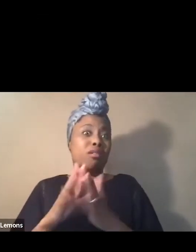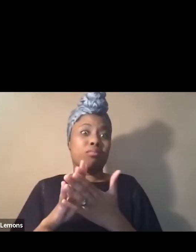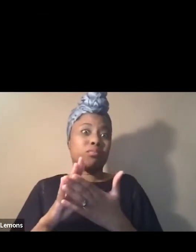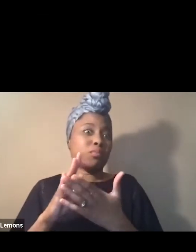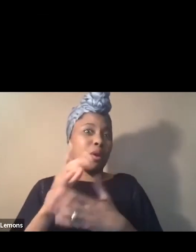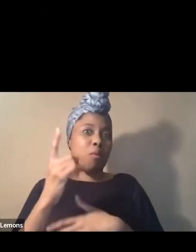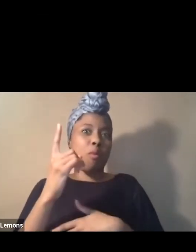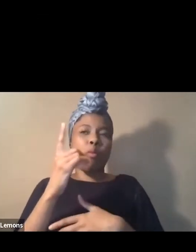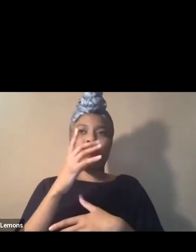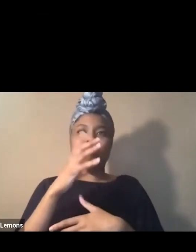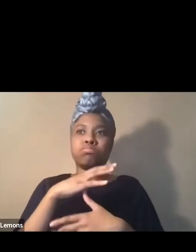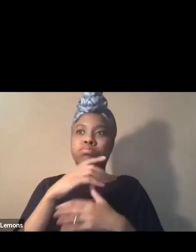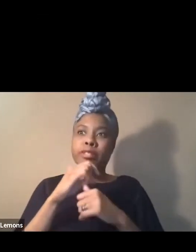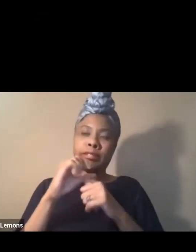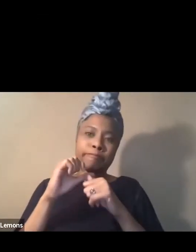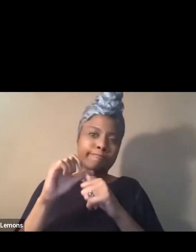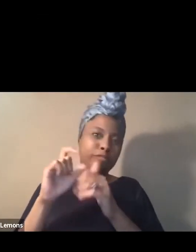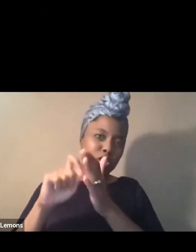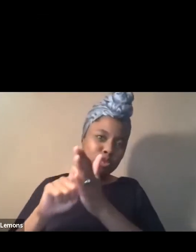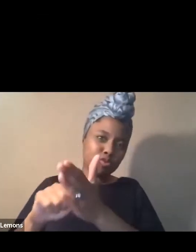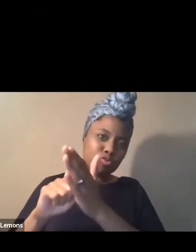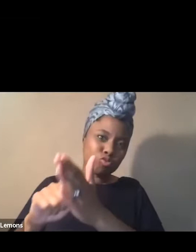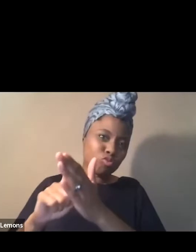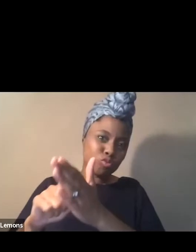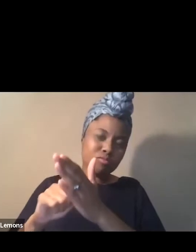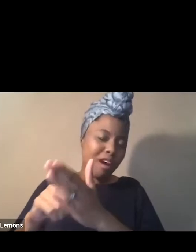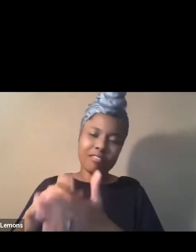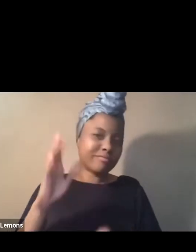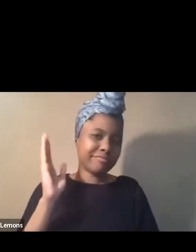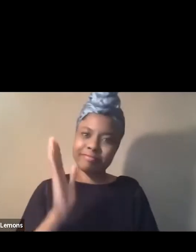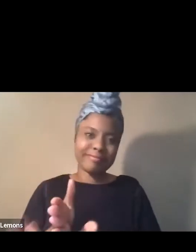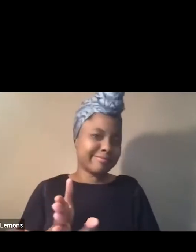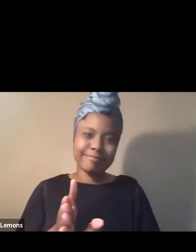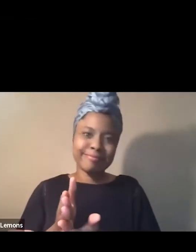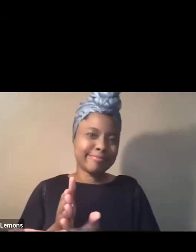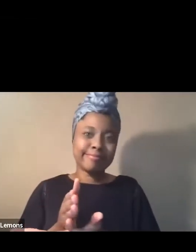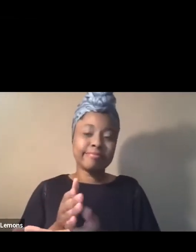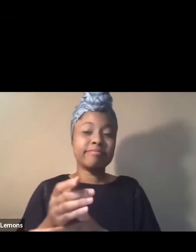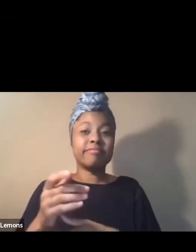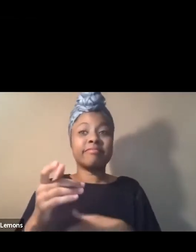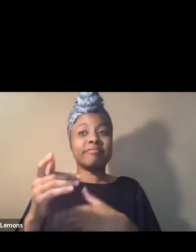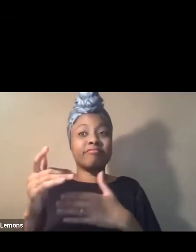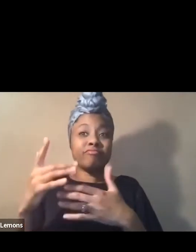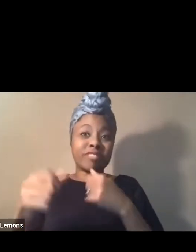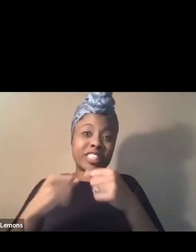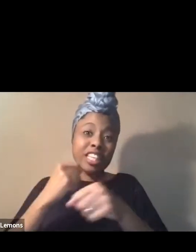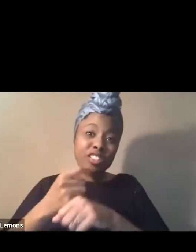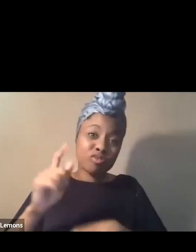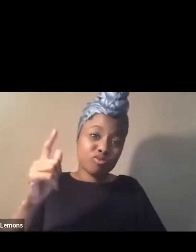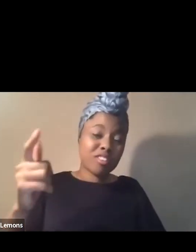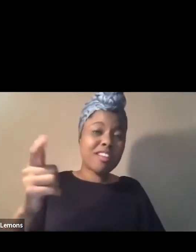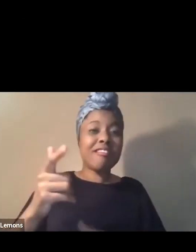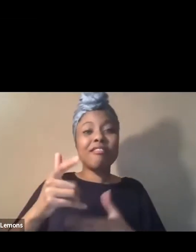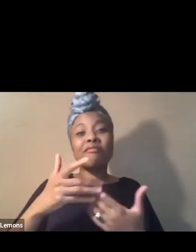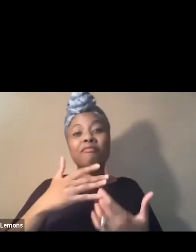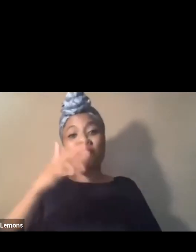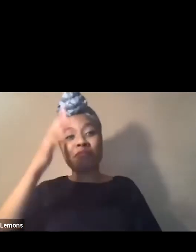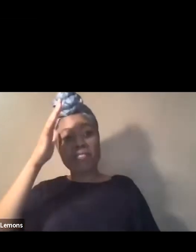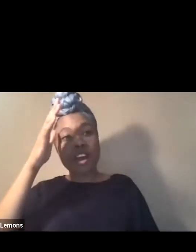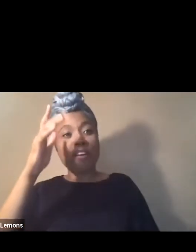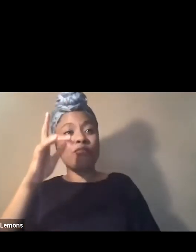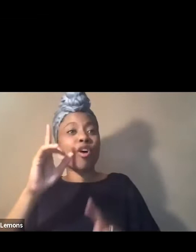one woman who kept on writing. She did not stop writing. And a few years later, my father goes